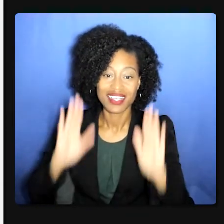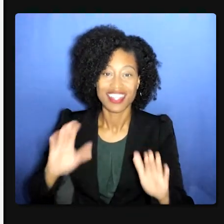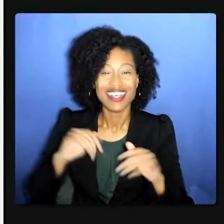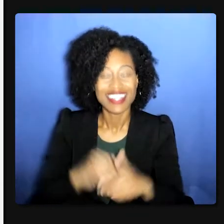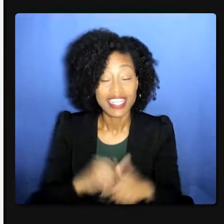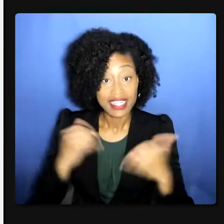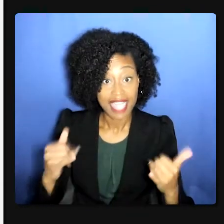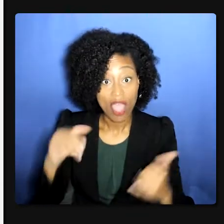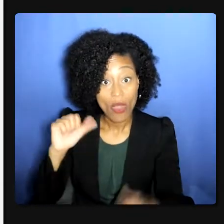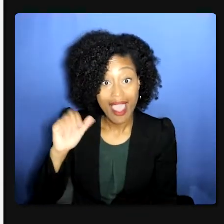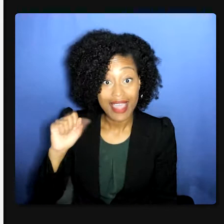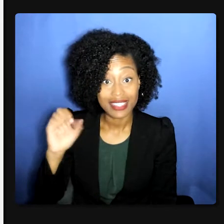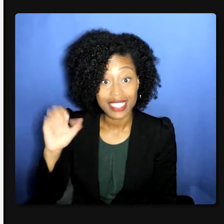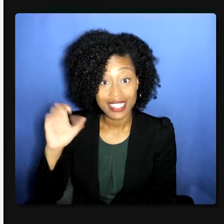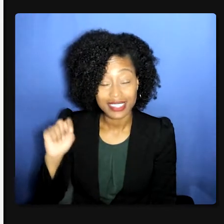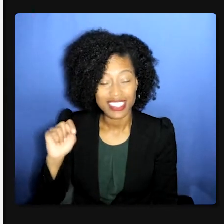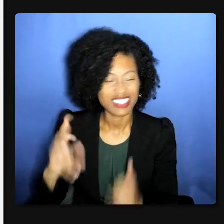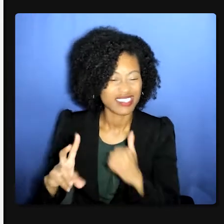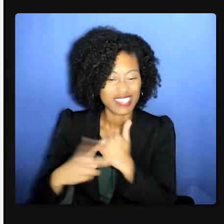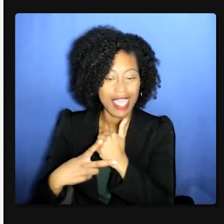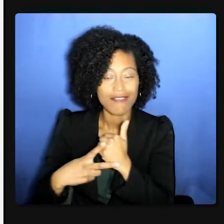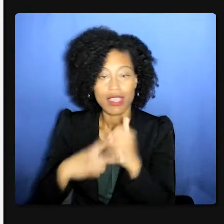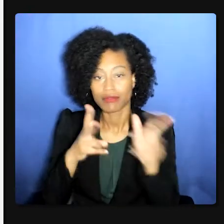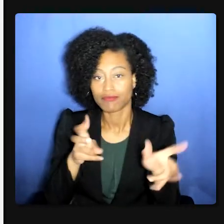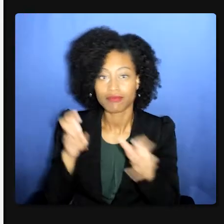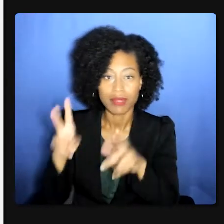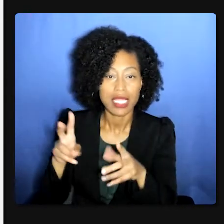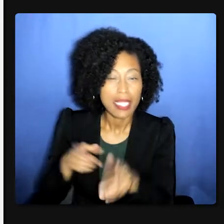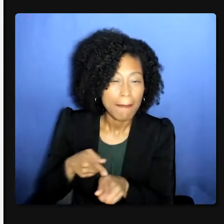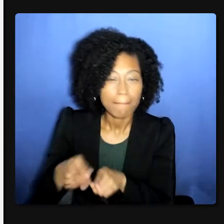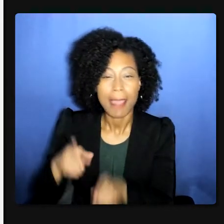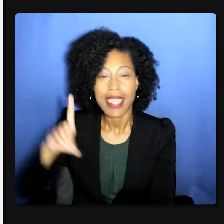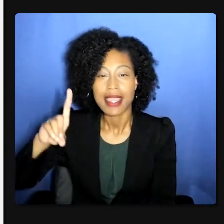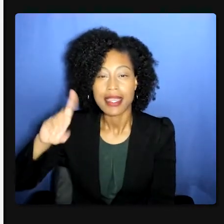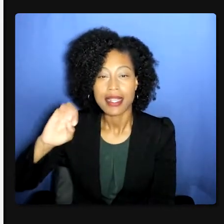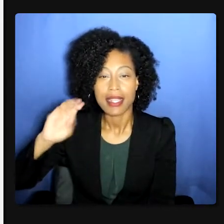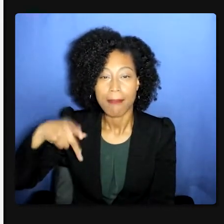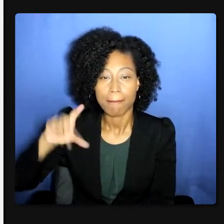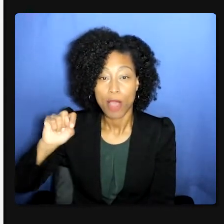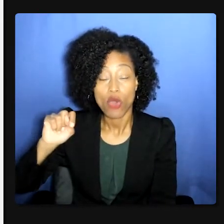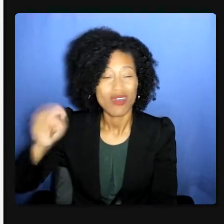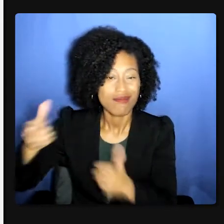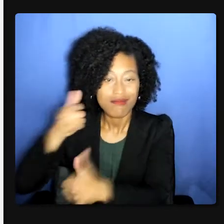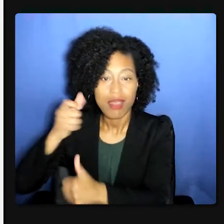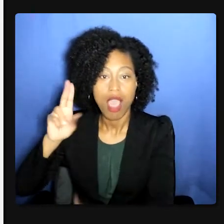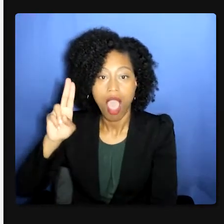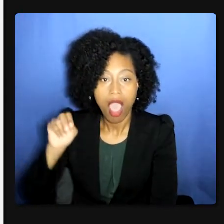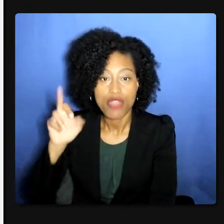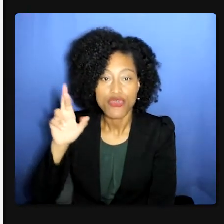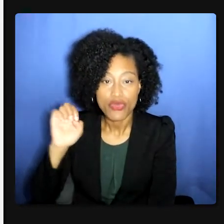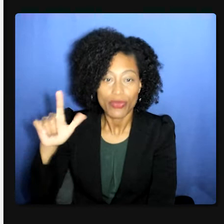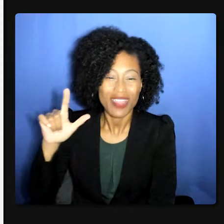Great, and now the assets are saved and checked into the main depo right inside Unreal Editor.